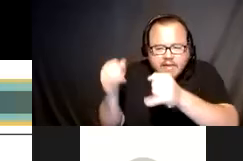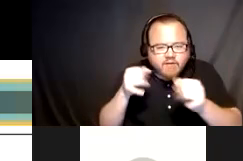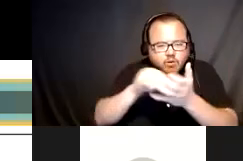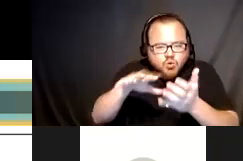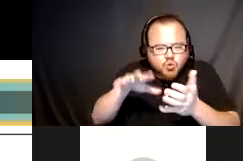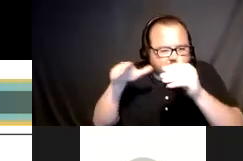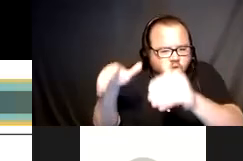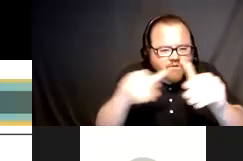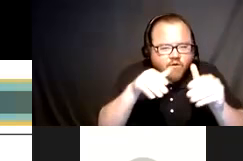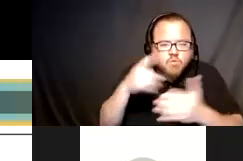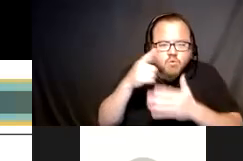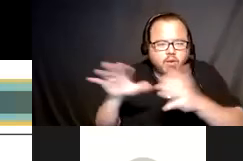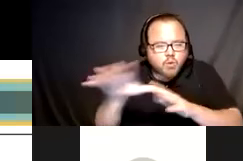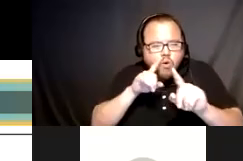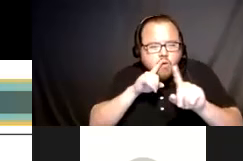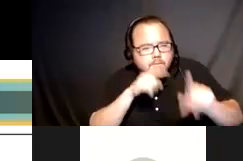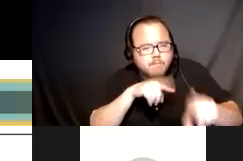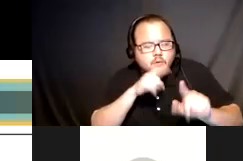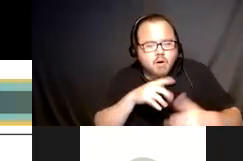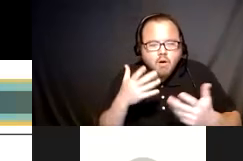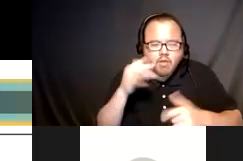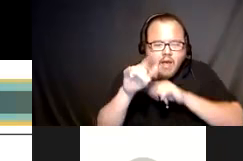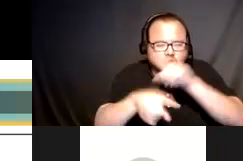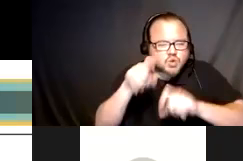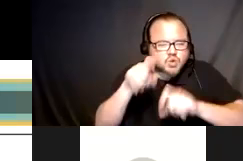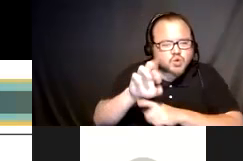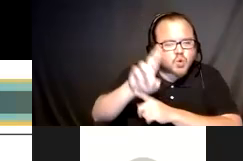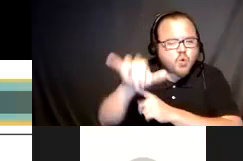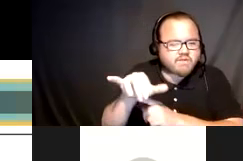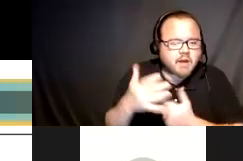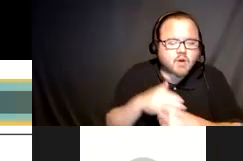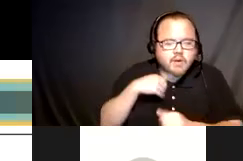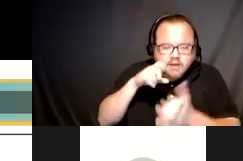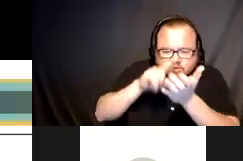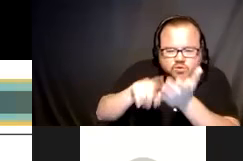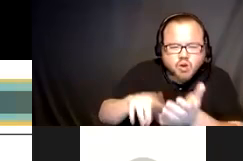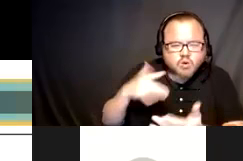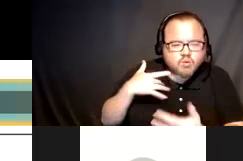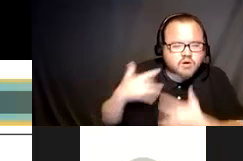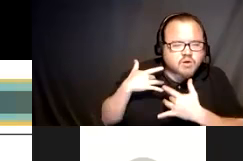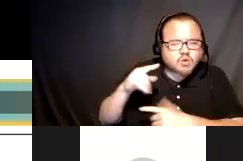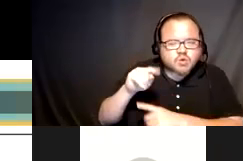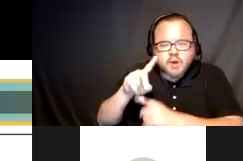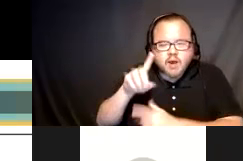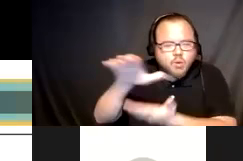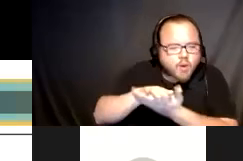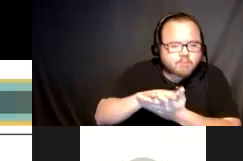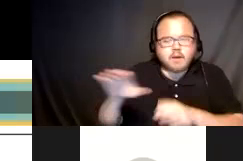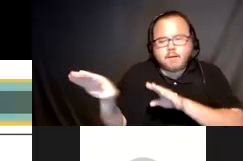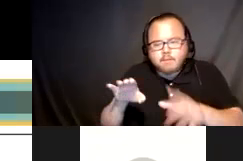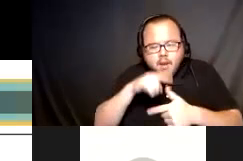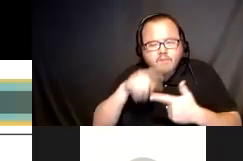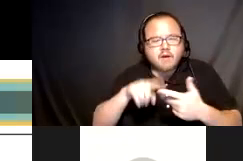students' responses on that survey, and then be able to also track their trends with their academics, their behavior, and